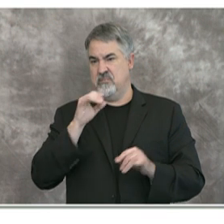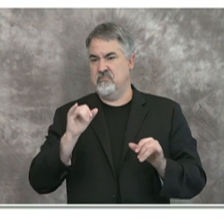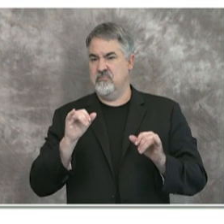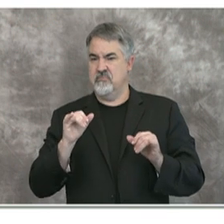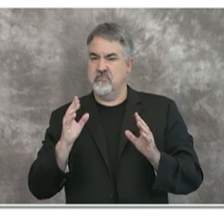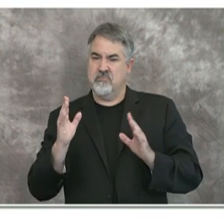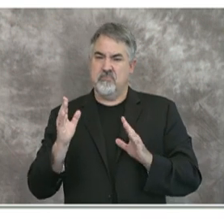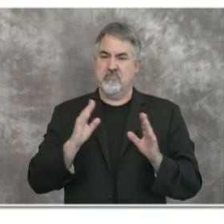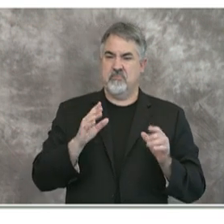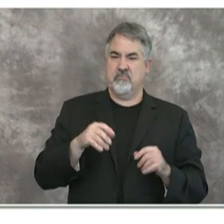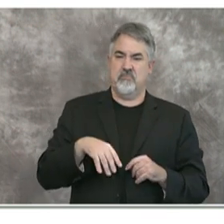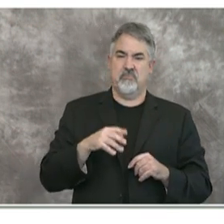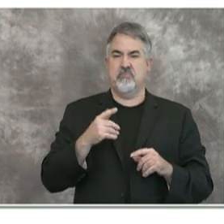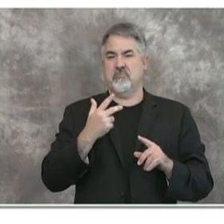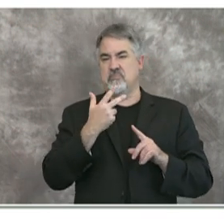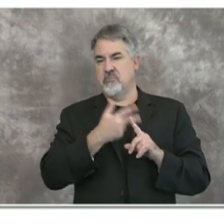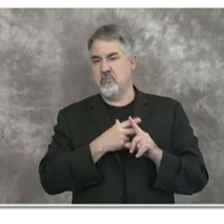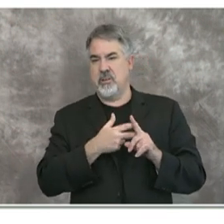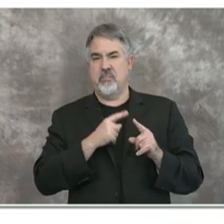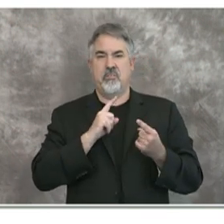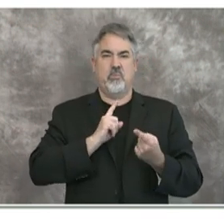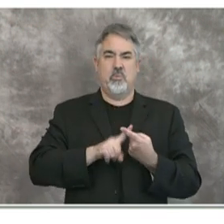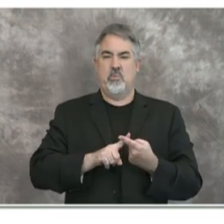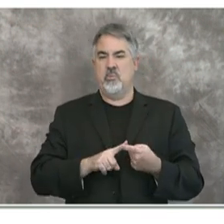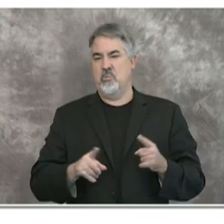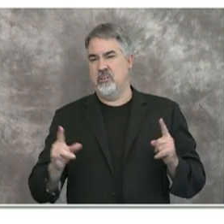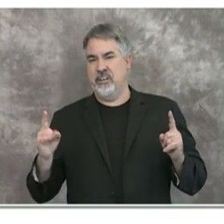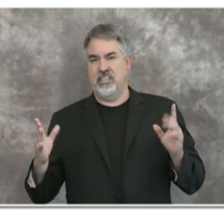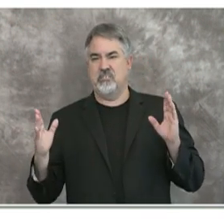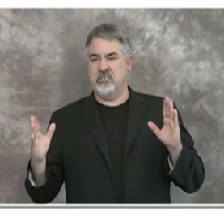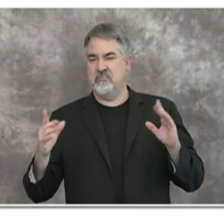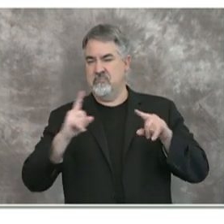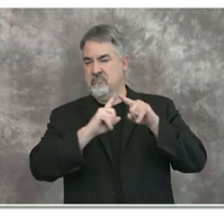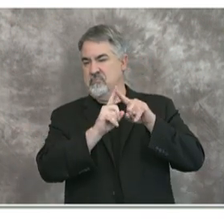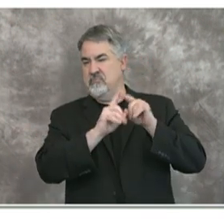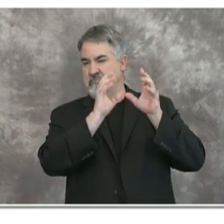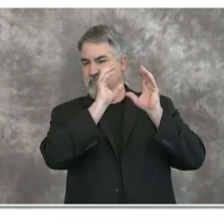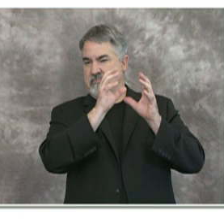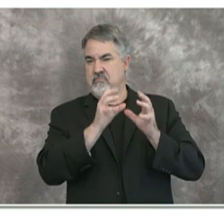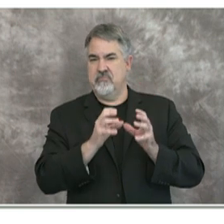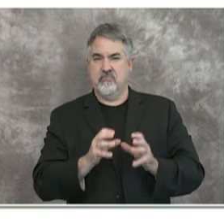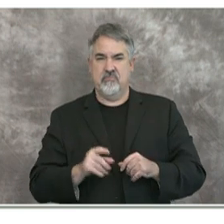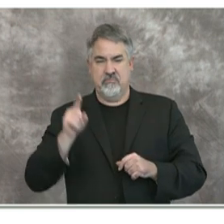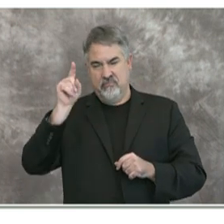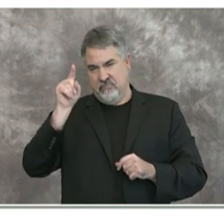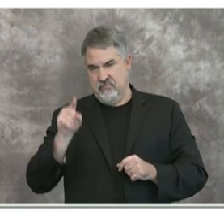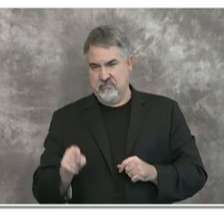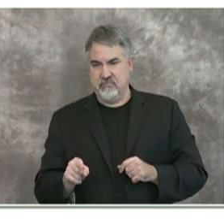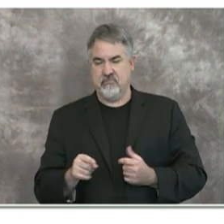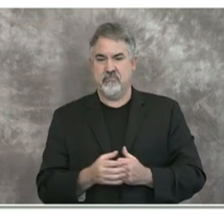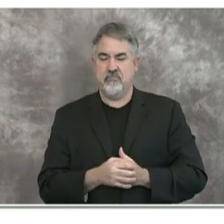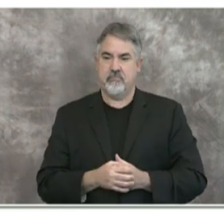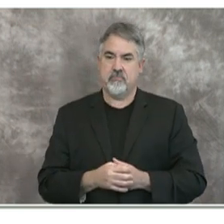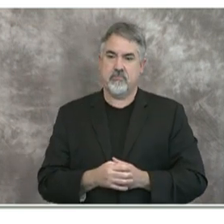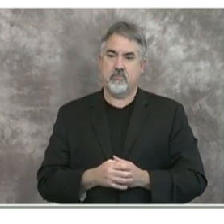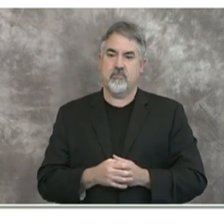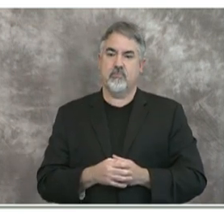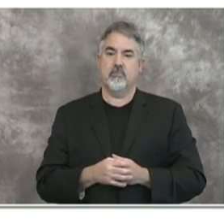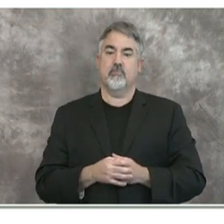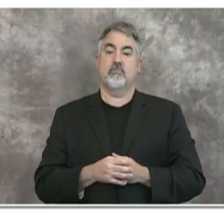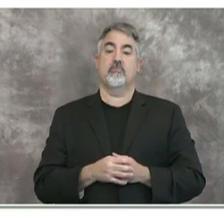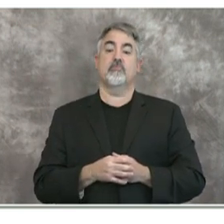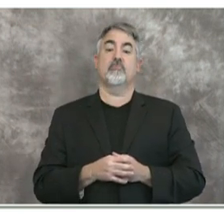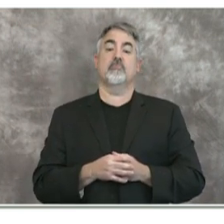being 3 months, oldest 100 years of age. Of the total number